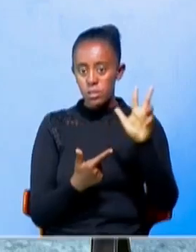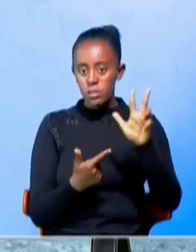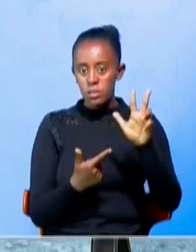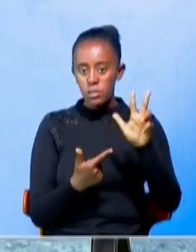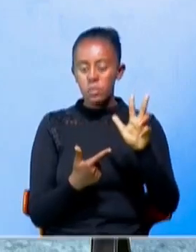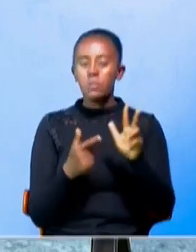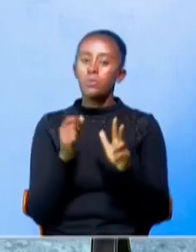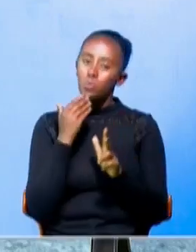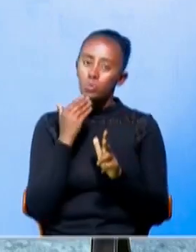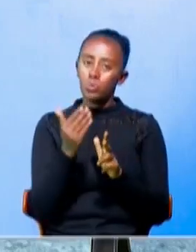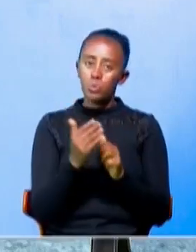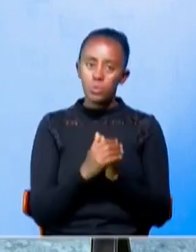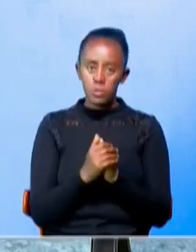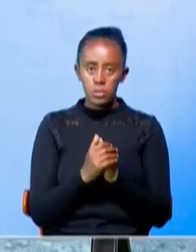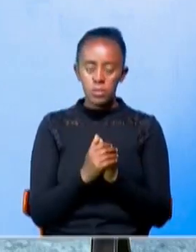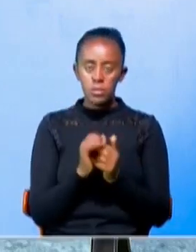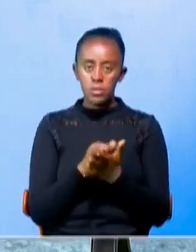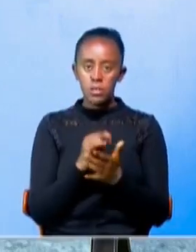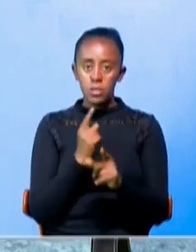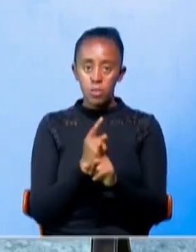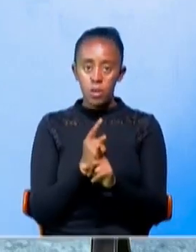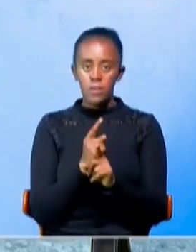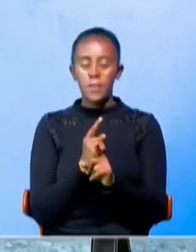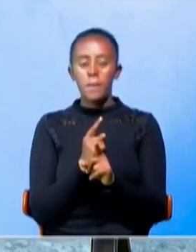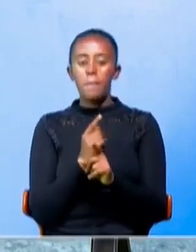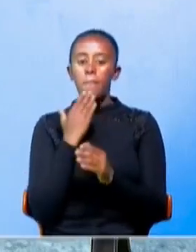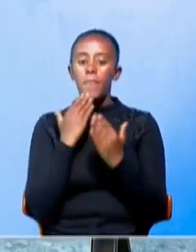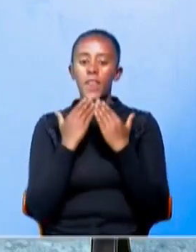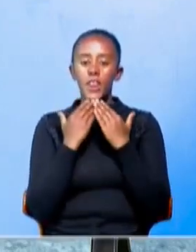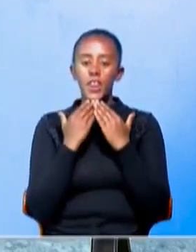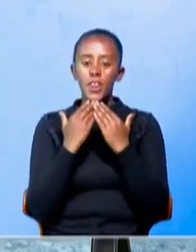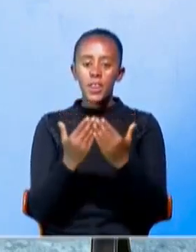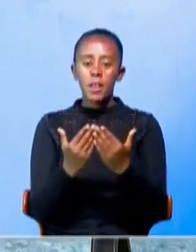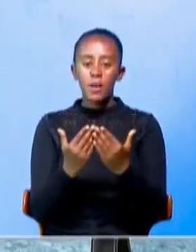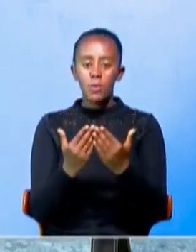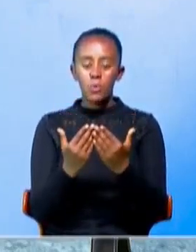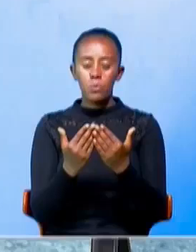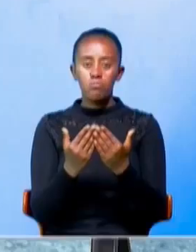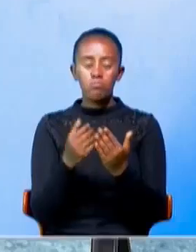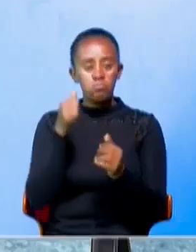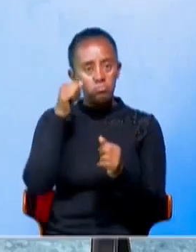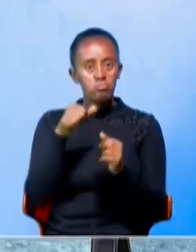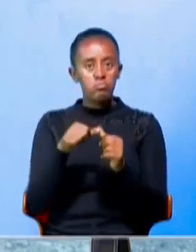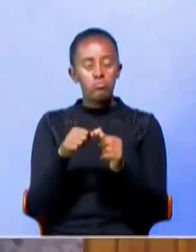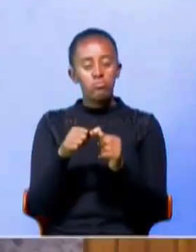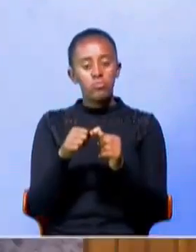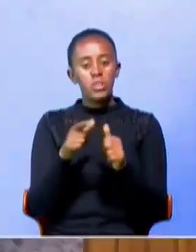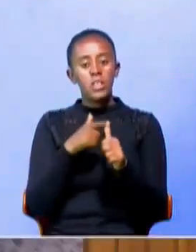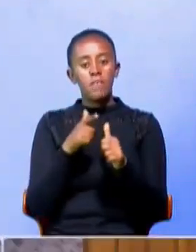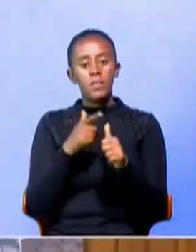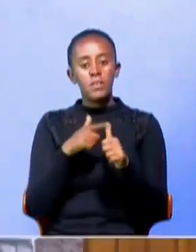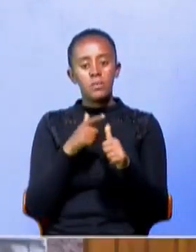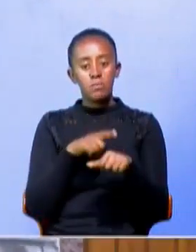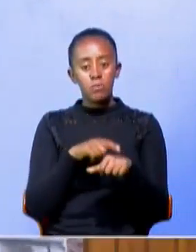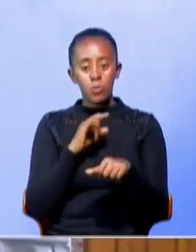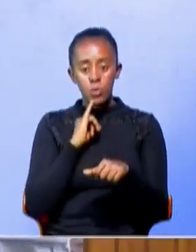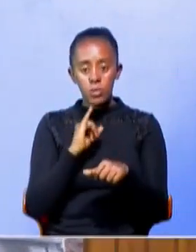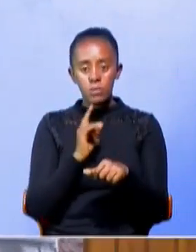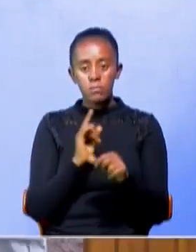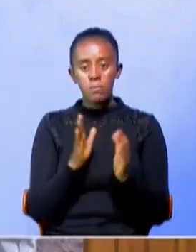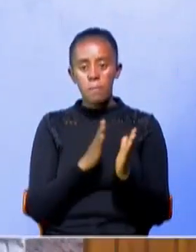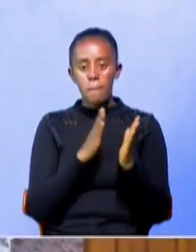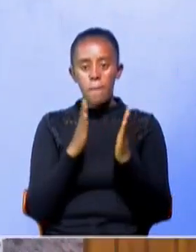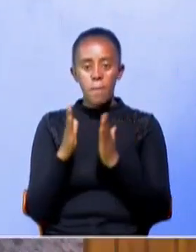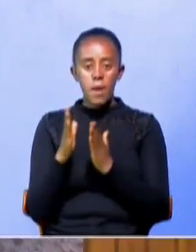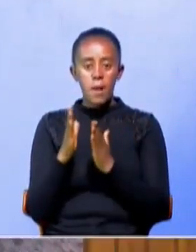Good. That's right. Thank you very much. I would like to remind you. The first one, that is prepare.